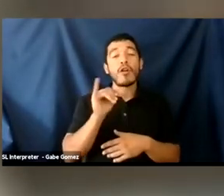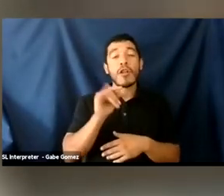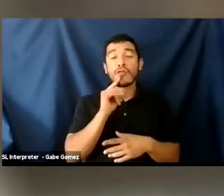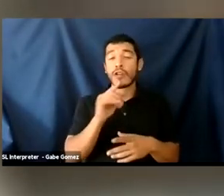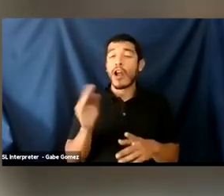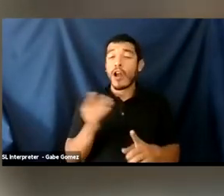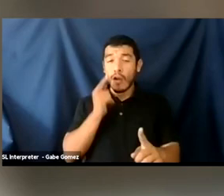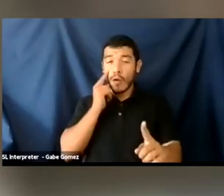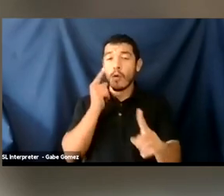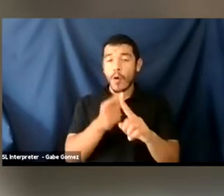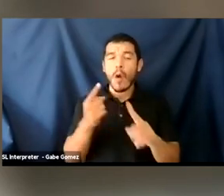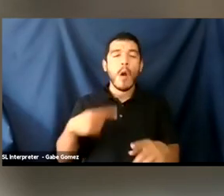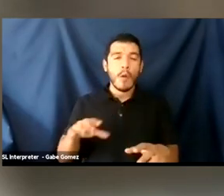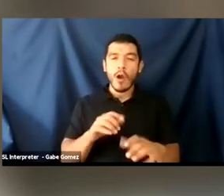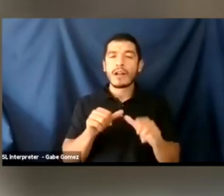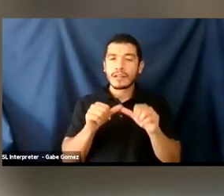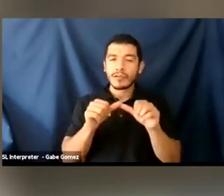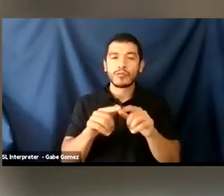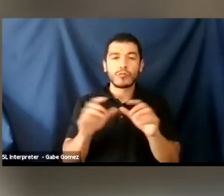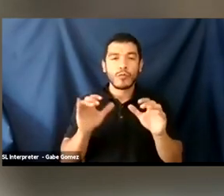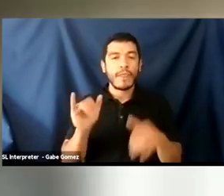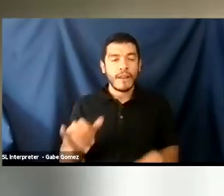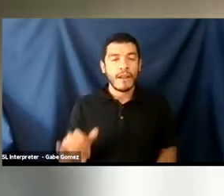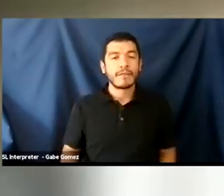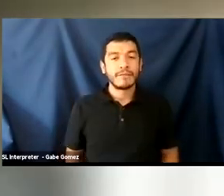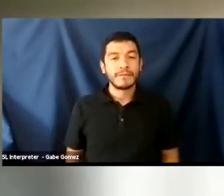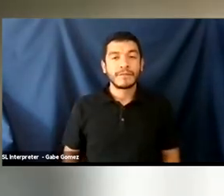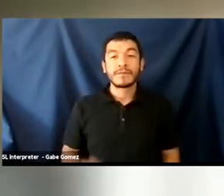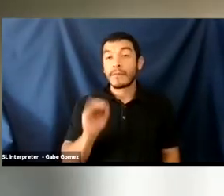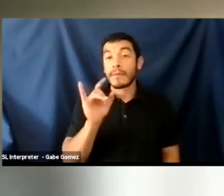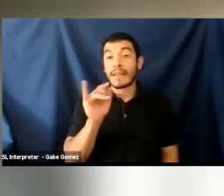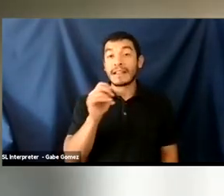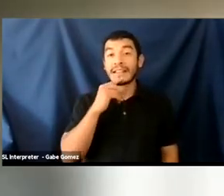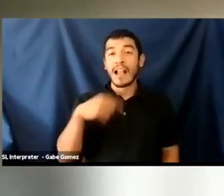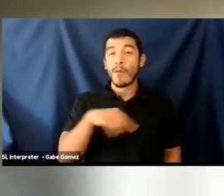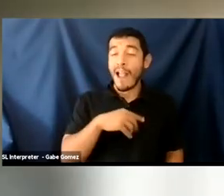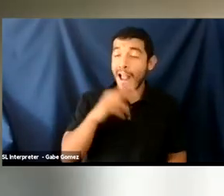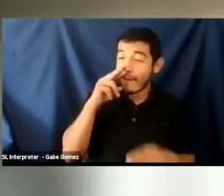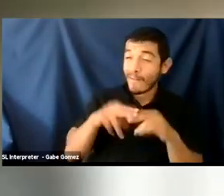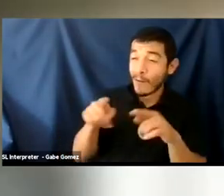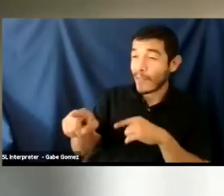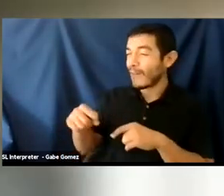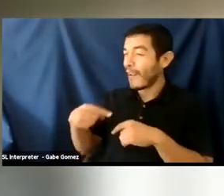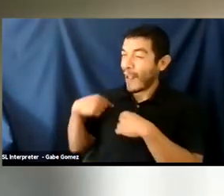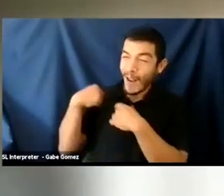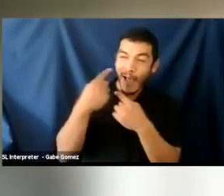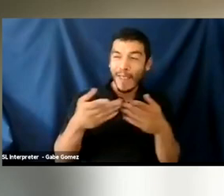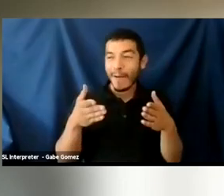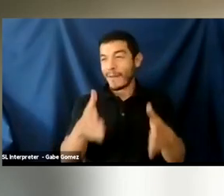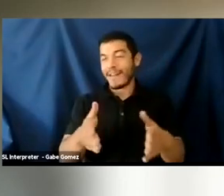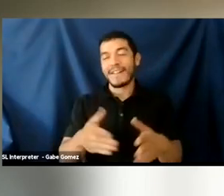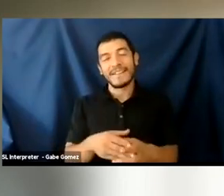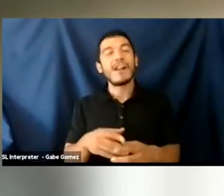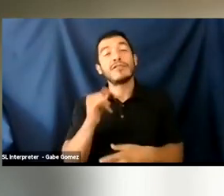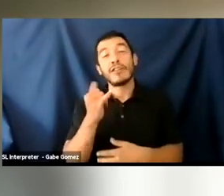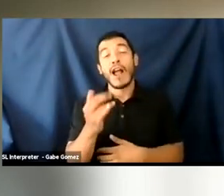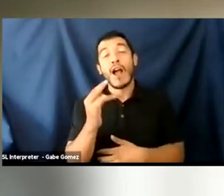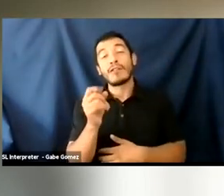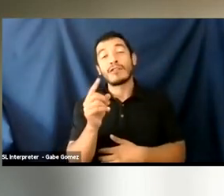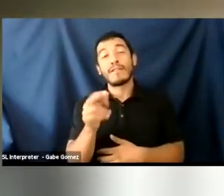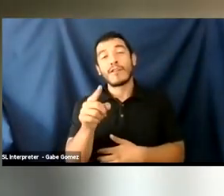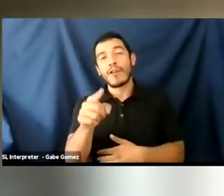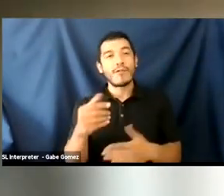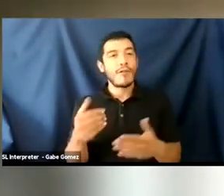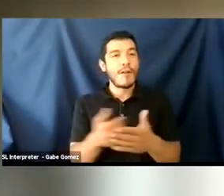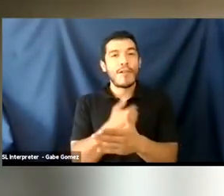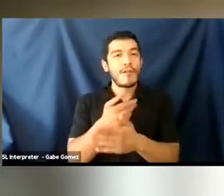we're continuing to do that. And we're having fun with you all along the way. So Christopher, you're the new